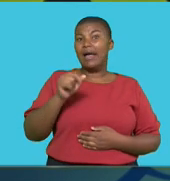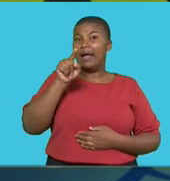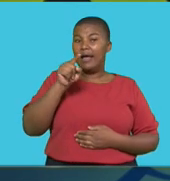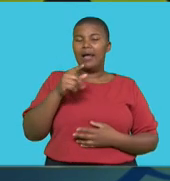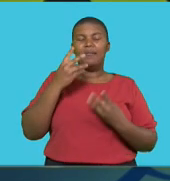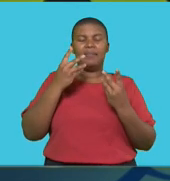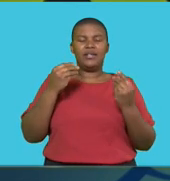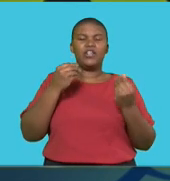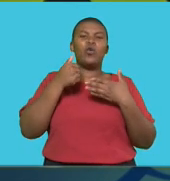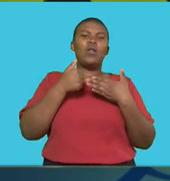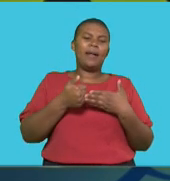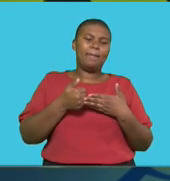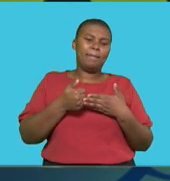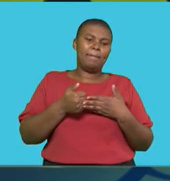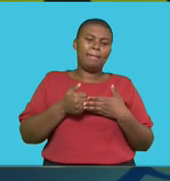will help them with the